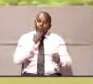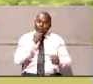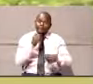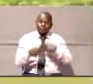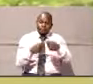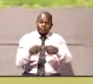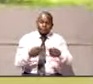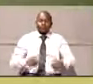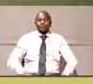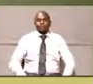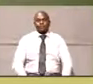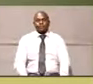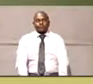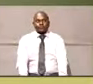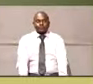preaching.